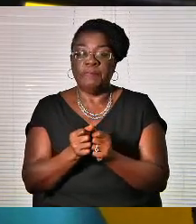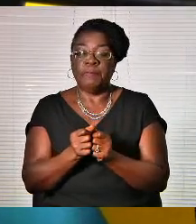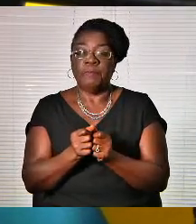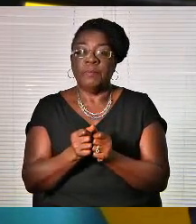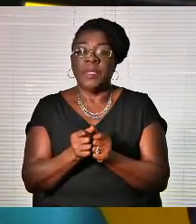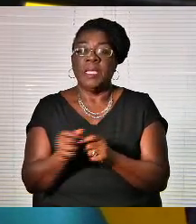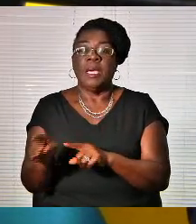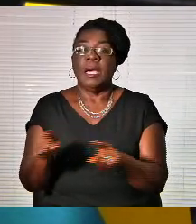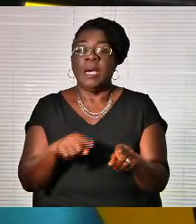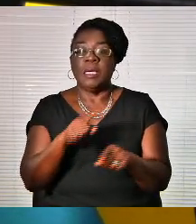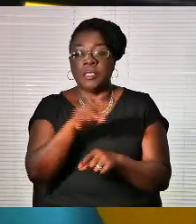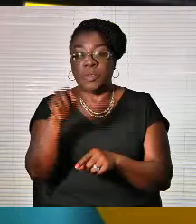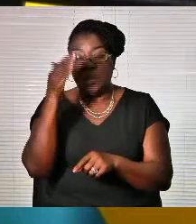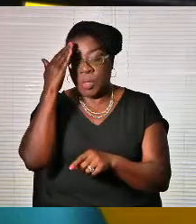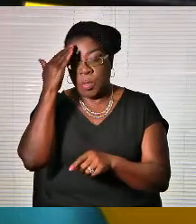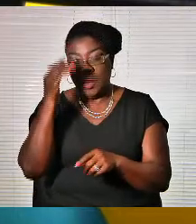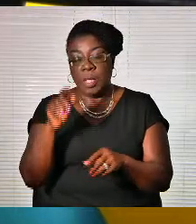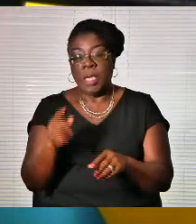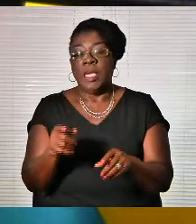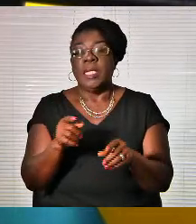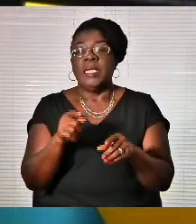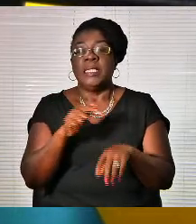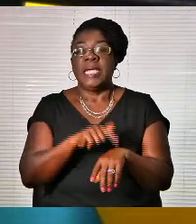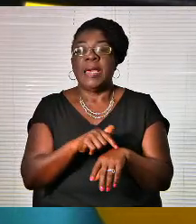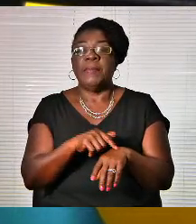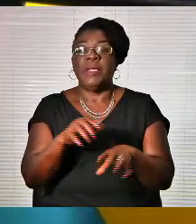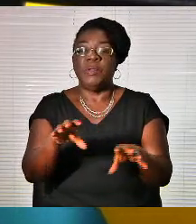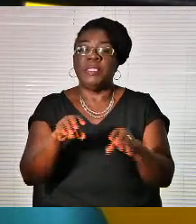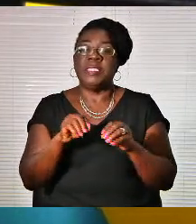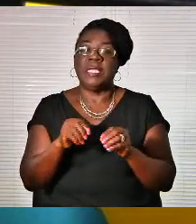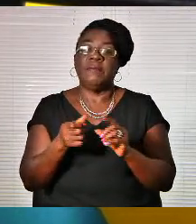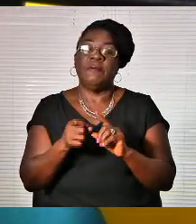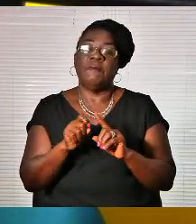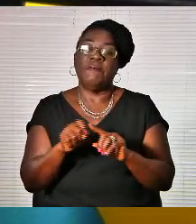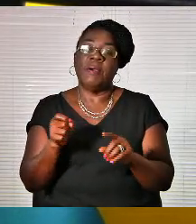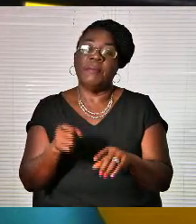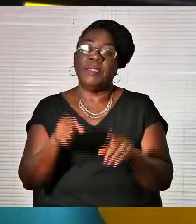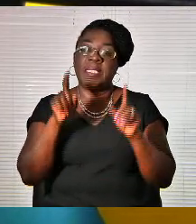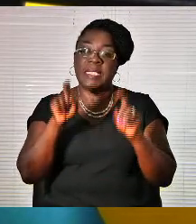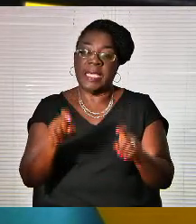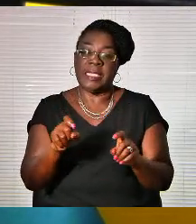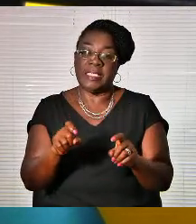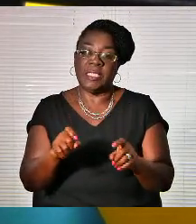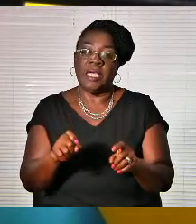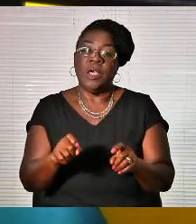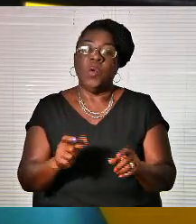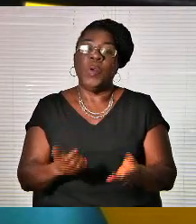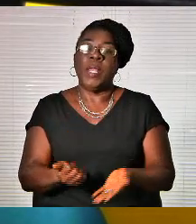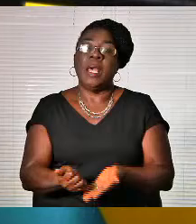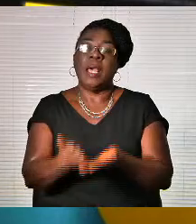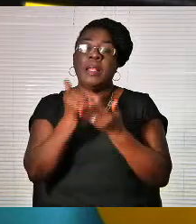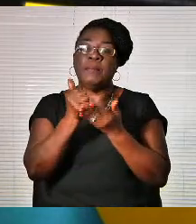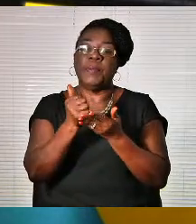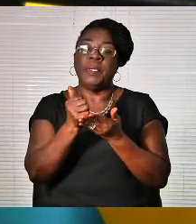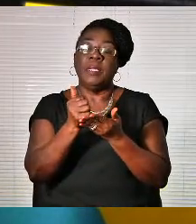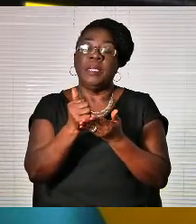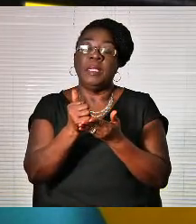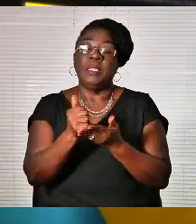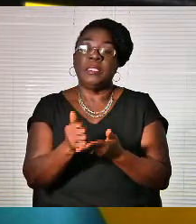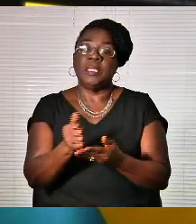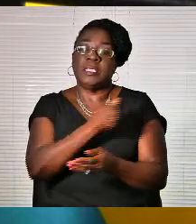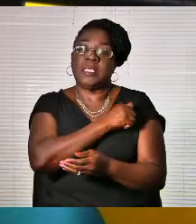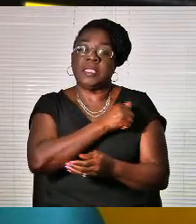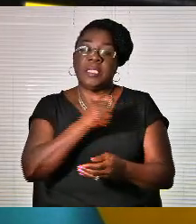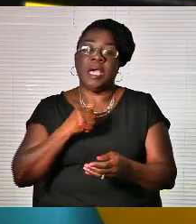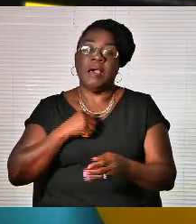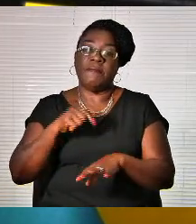As you know, timely receipt of COVID-19 test results greatly aid the staff of the Ministry of Health Surveillance Unit